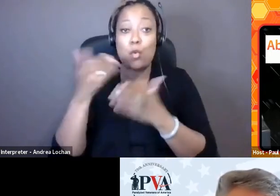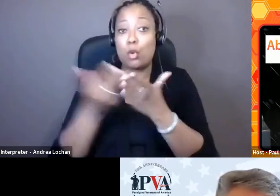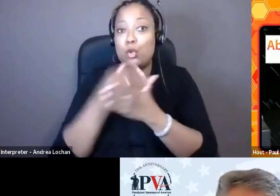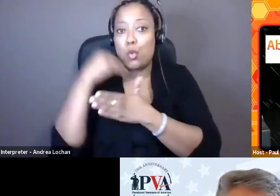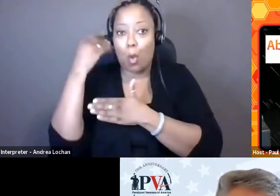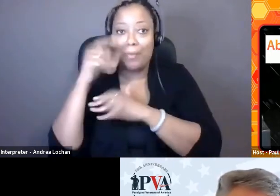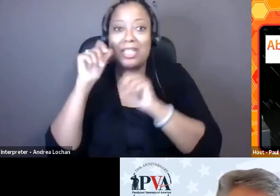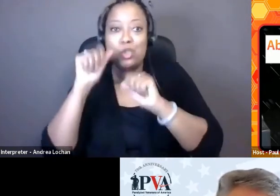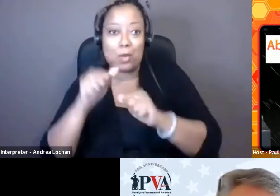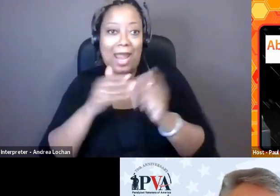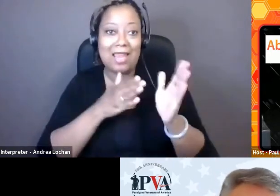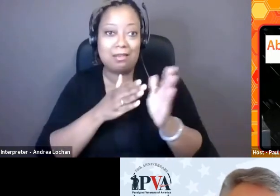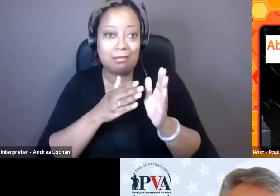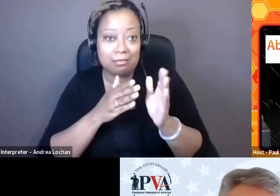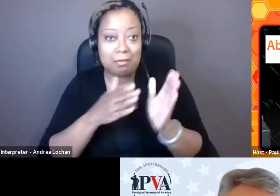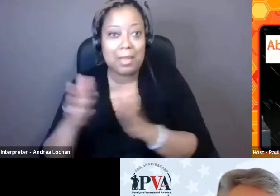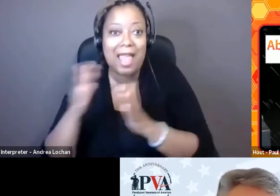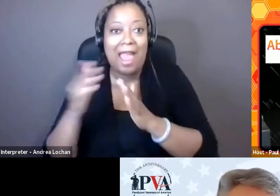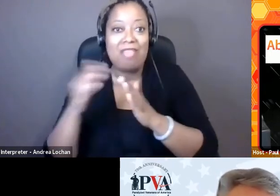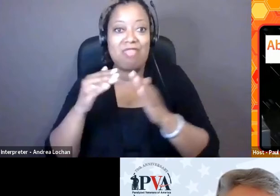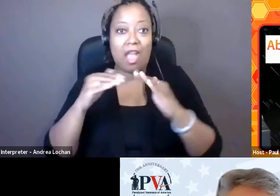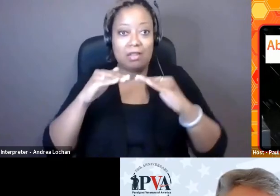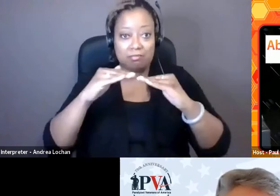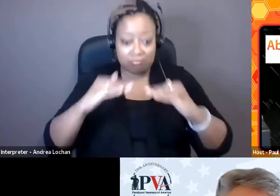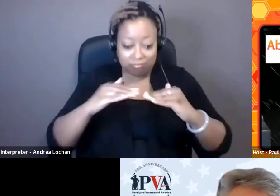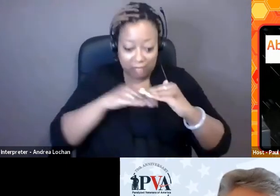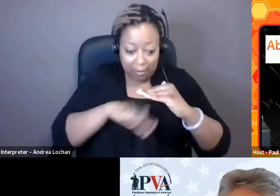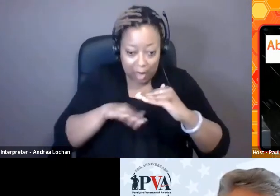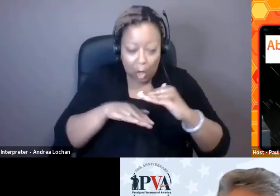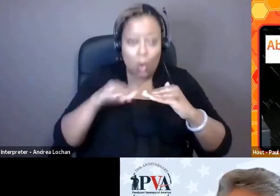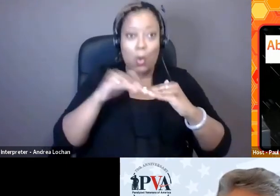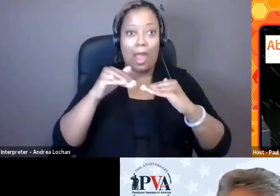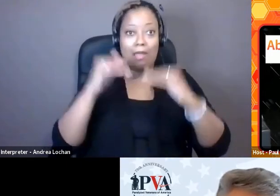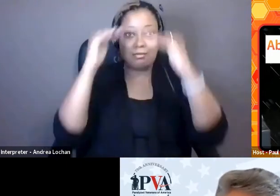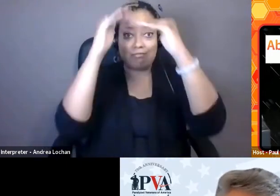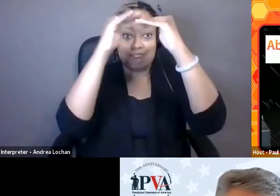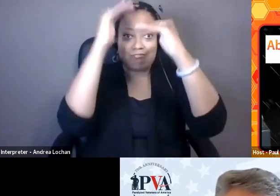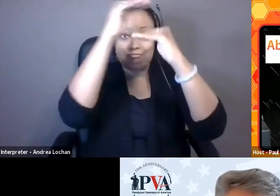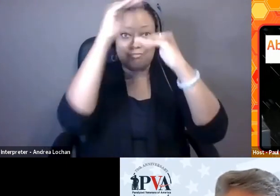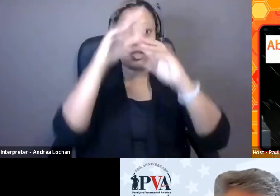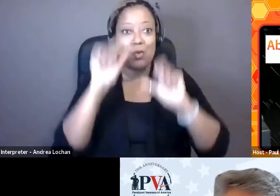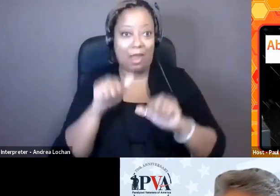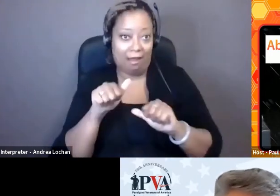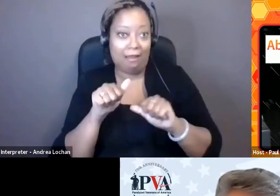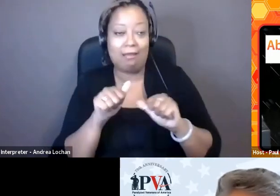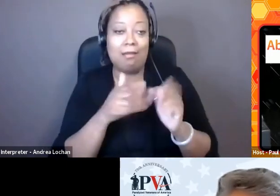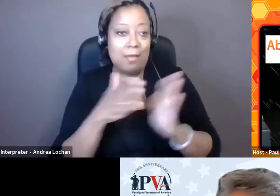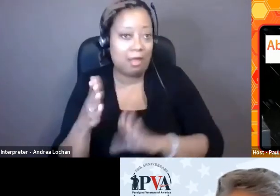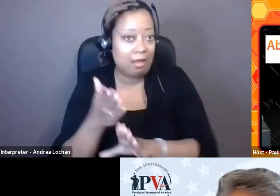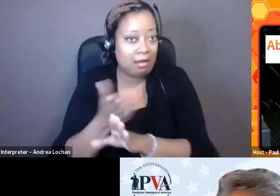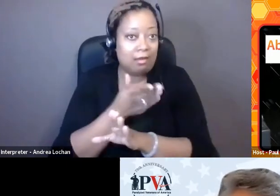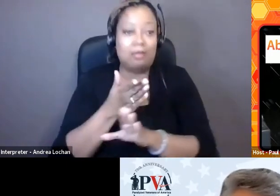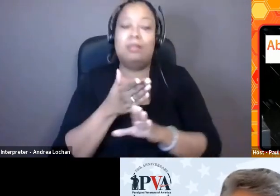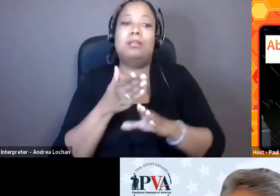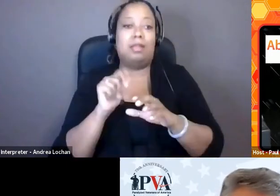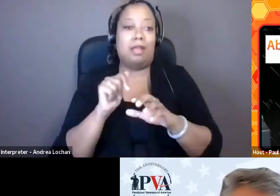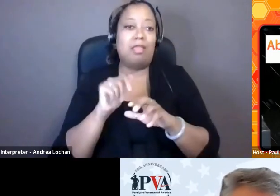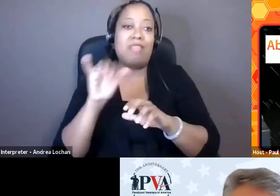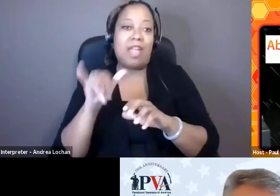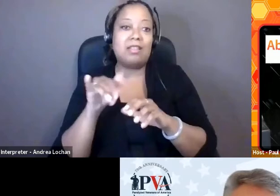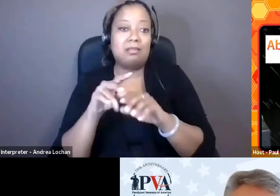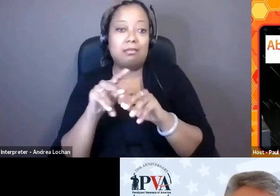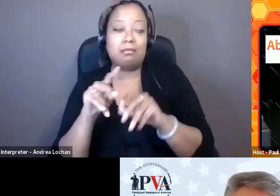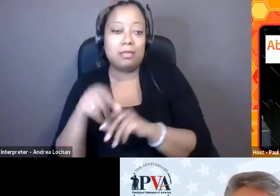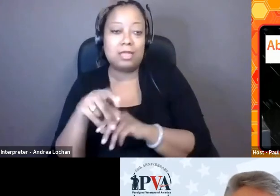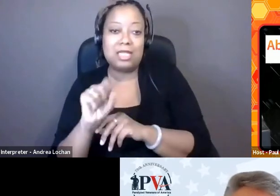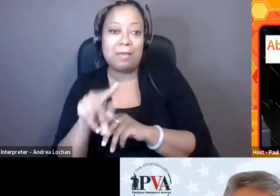below and the overrun above, and make the space adaptive. So you're not in an existing home,